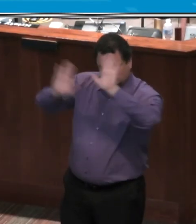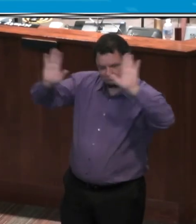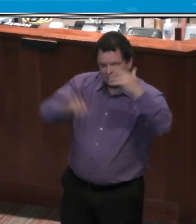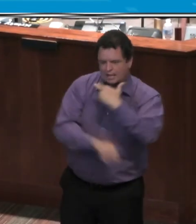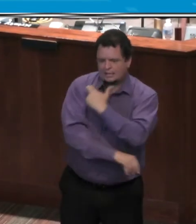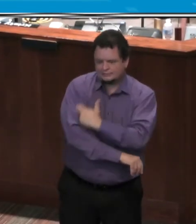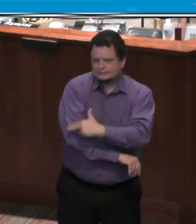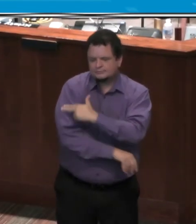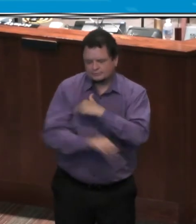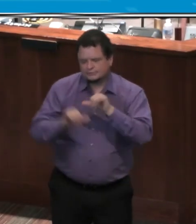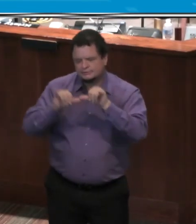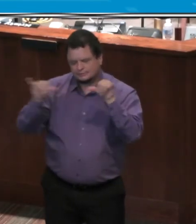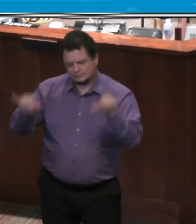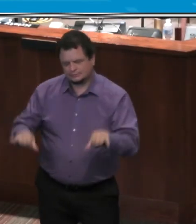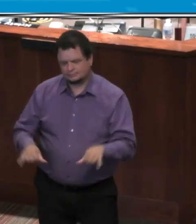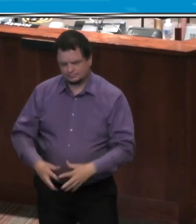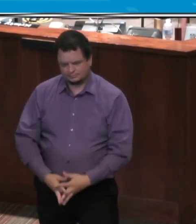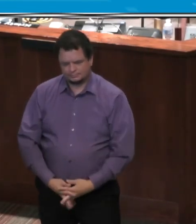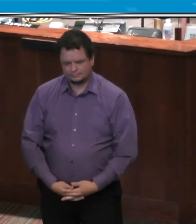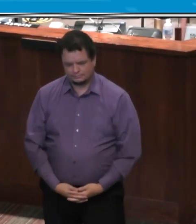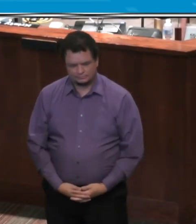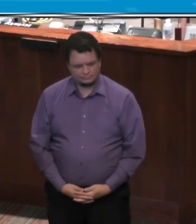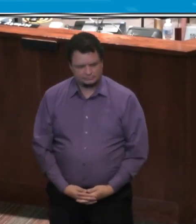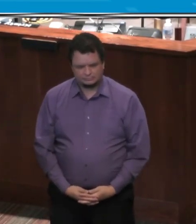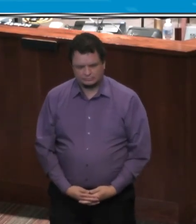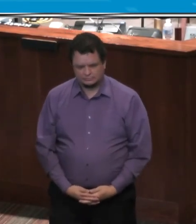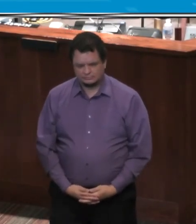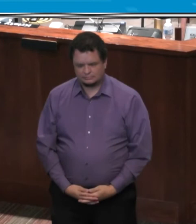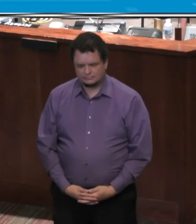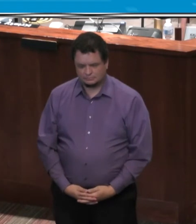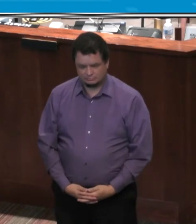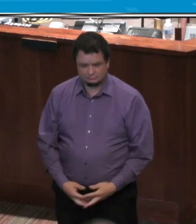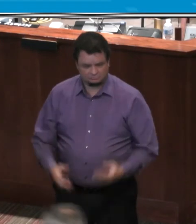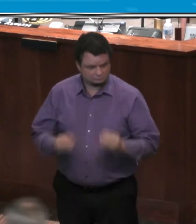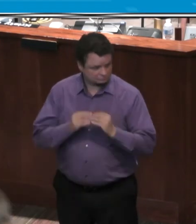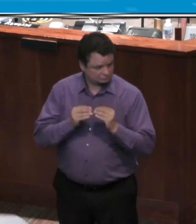Here in the room? Lisa, you're up.